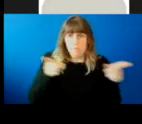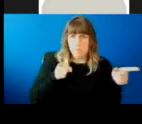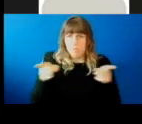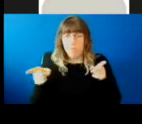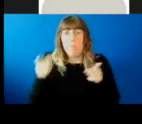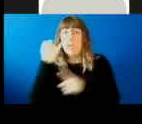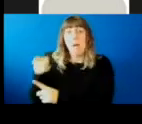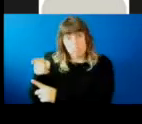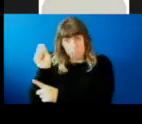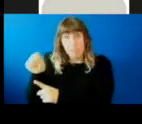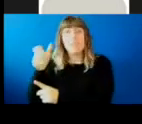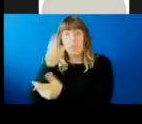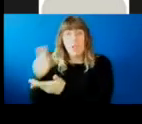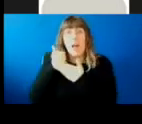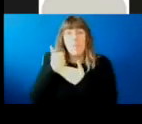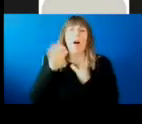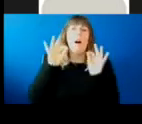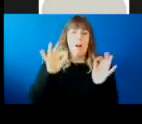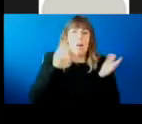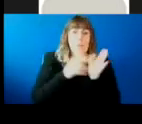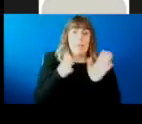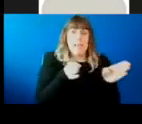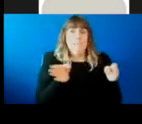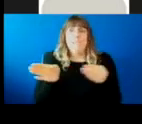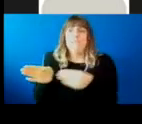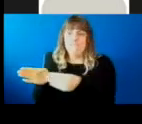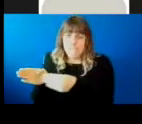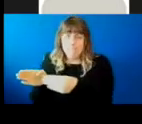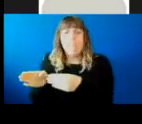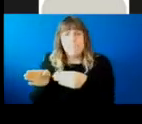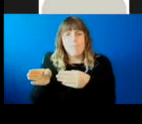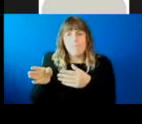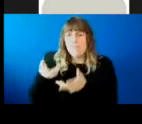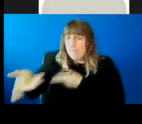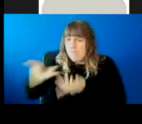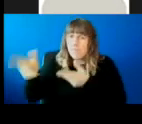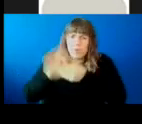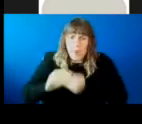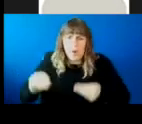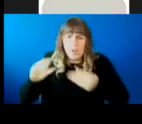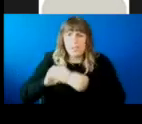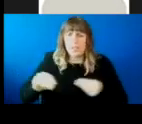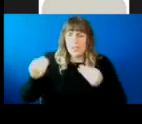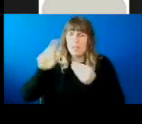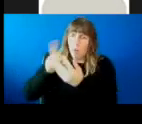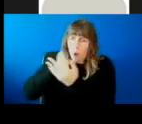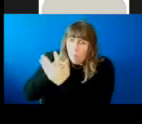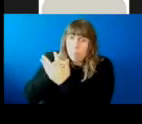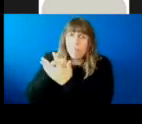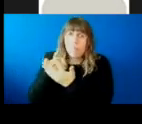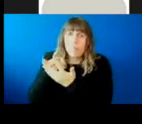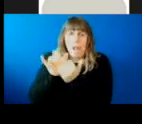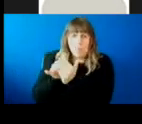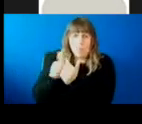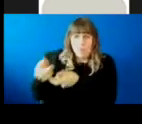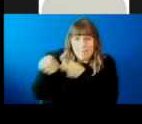once you know that, then you know kind of more like how to speak to them, what to say, what stories to tell, what content types, what channels. So